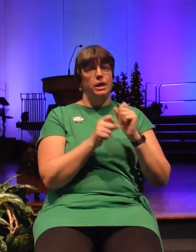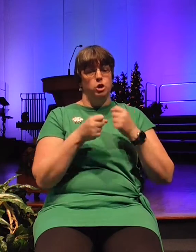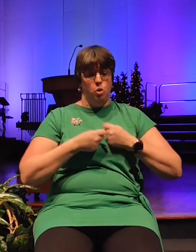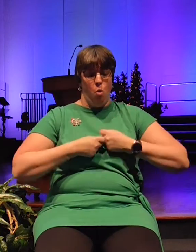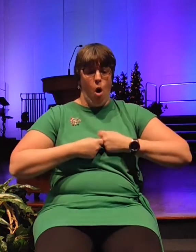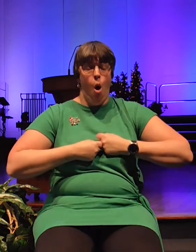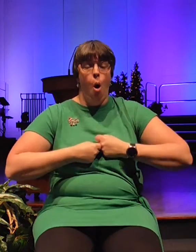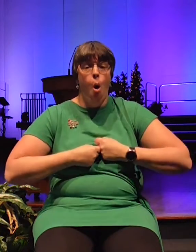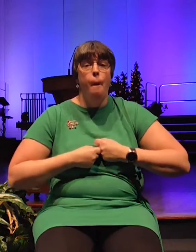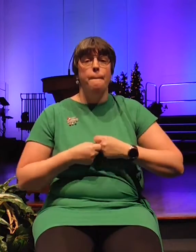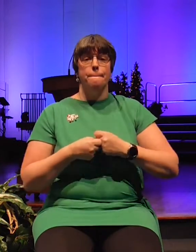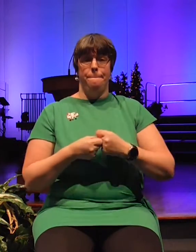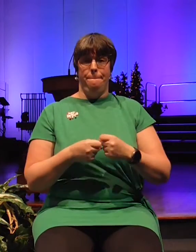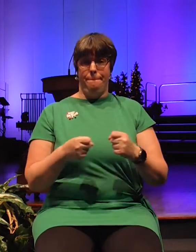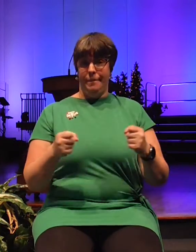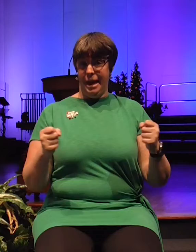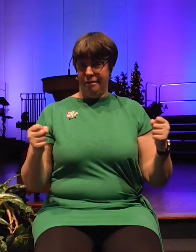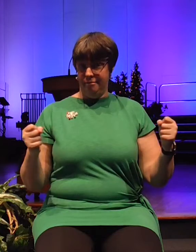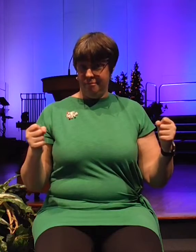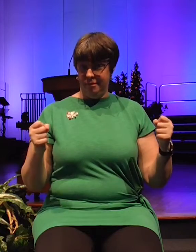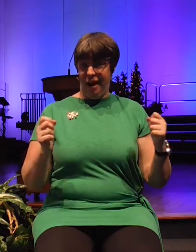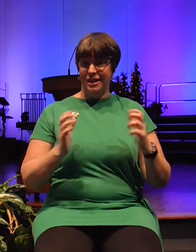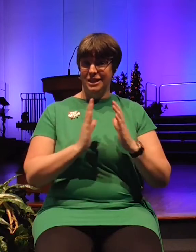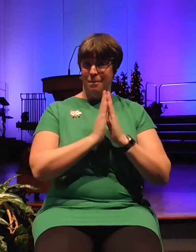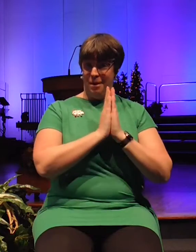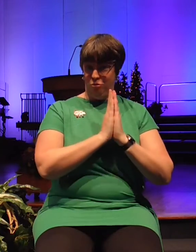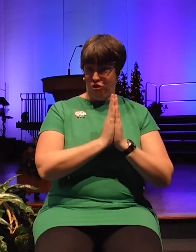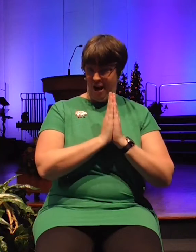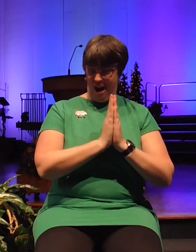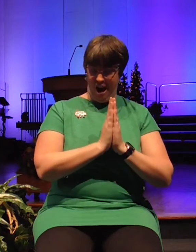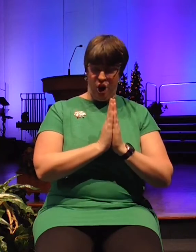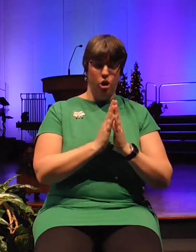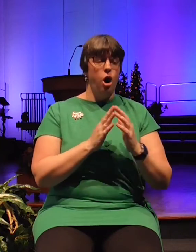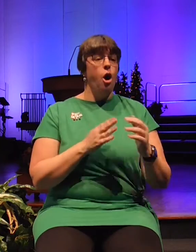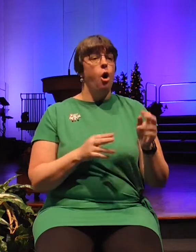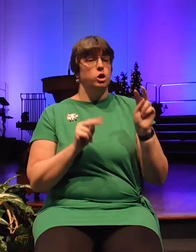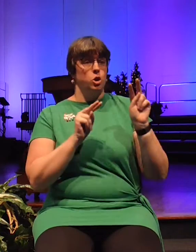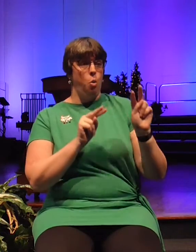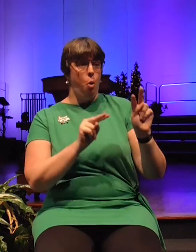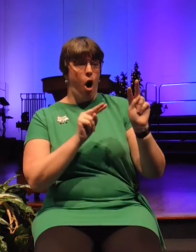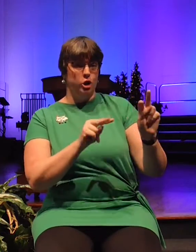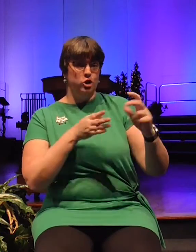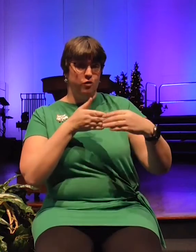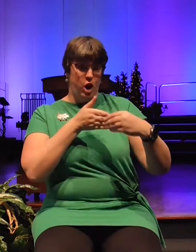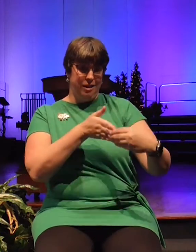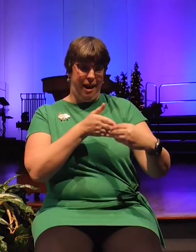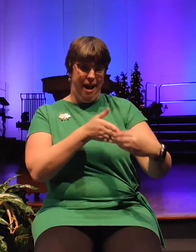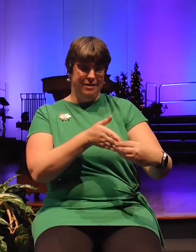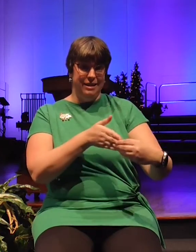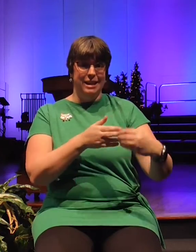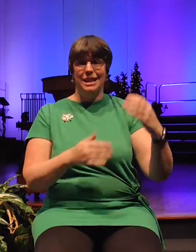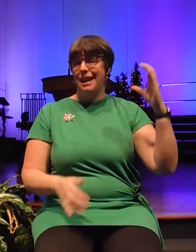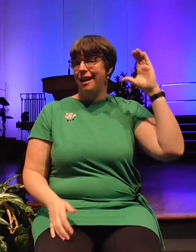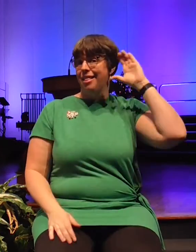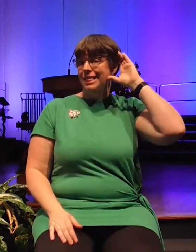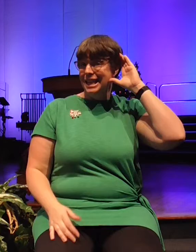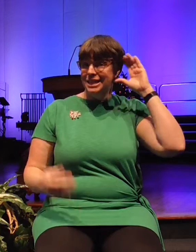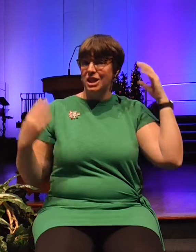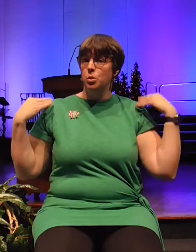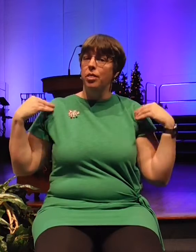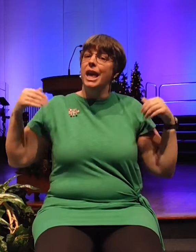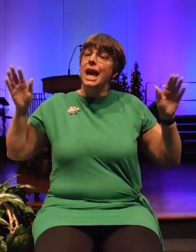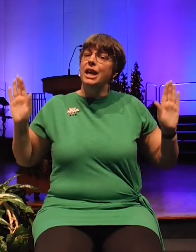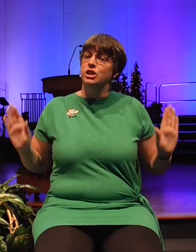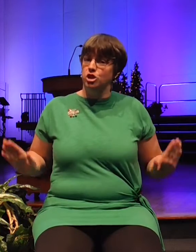ourselves up to be prayerful, to watch the guidance, and to listen to our angels